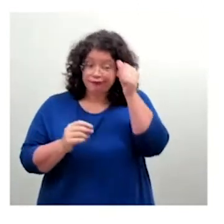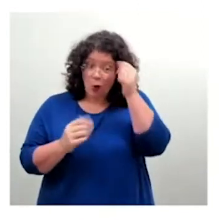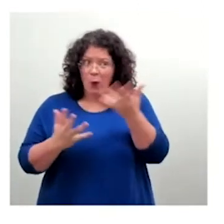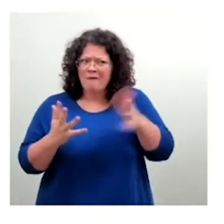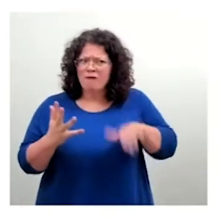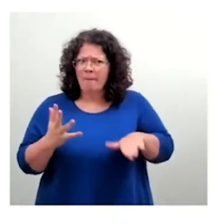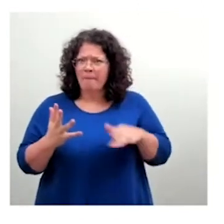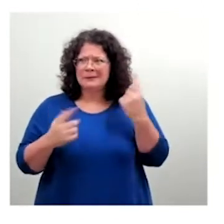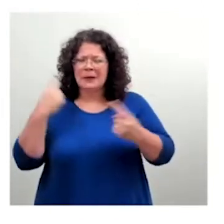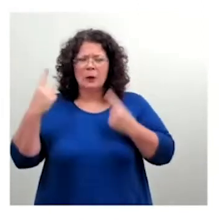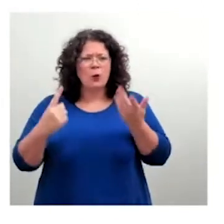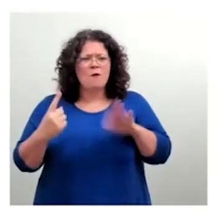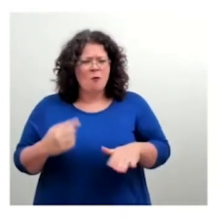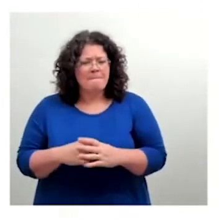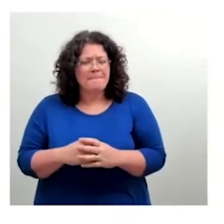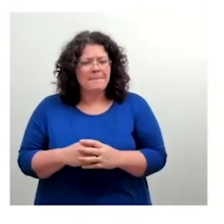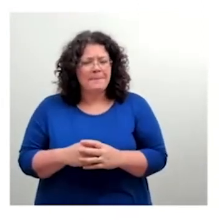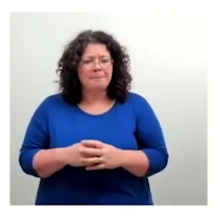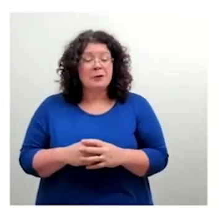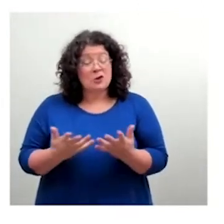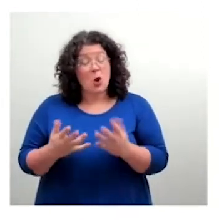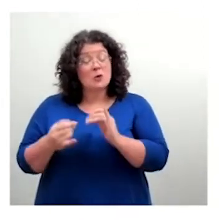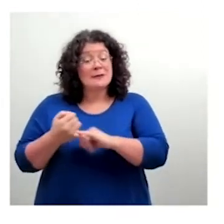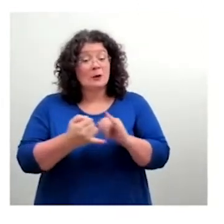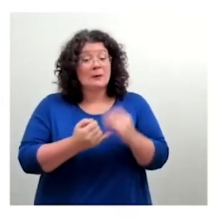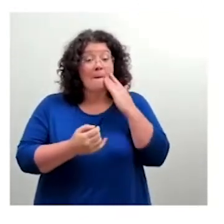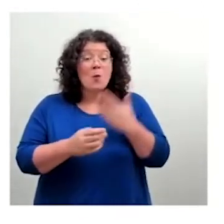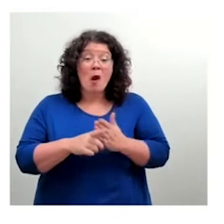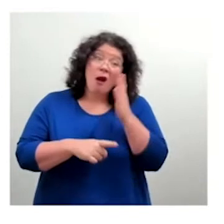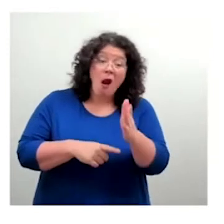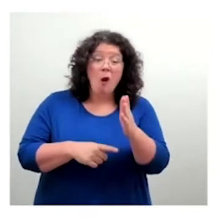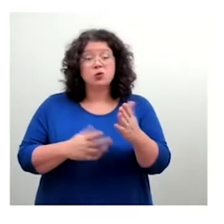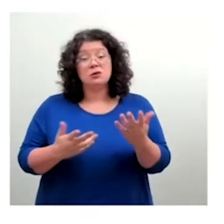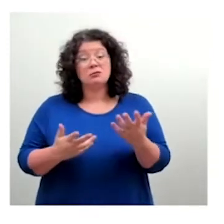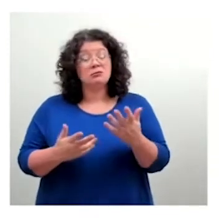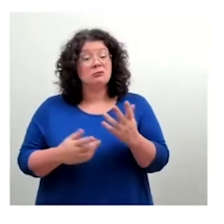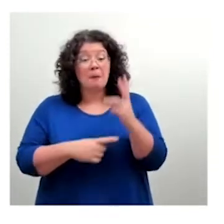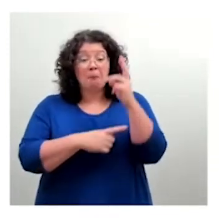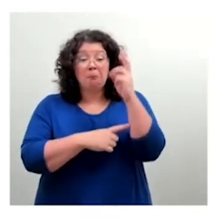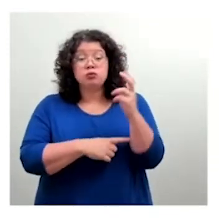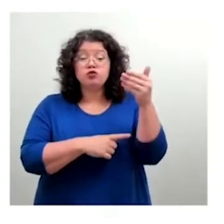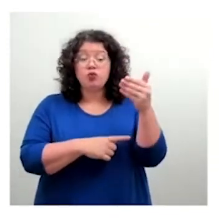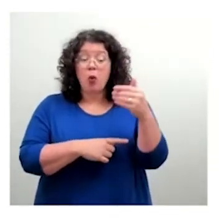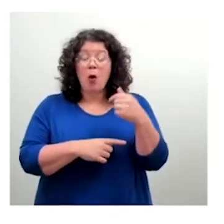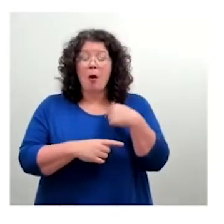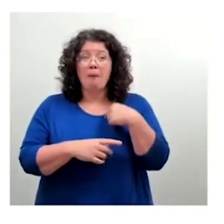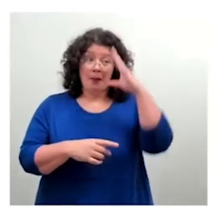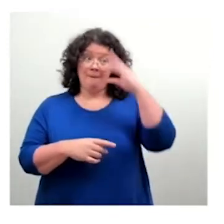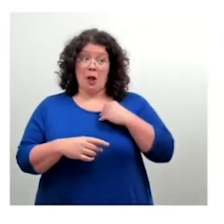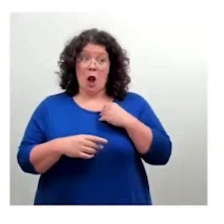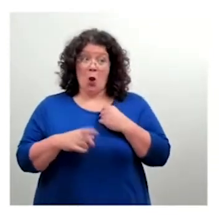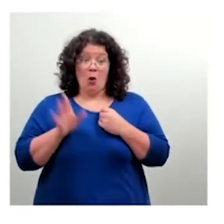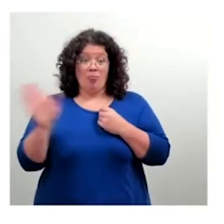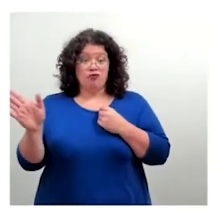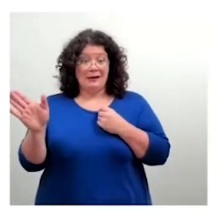it is in relation to me. If I hear library over here to the left and slightly ahead, I know that's where it is. And if